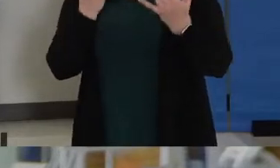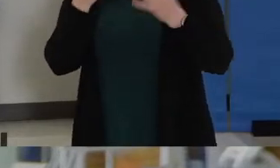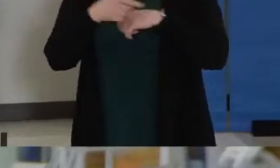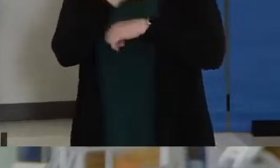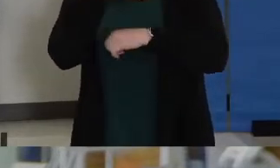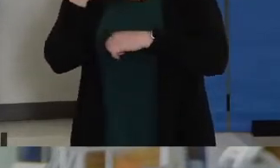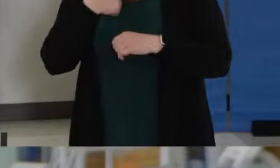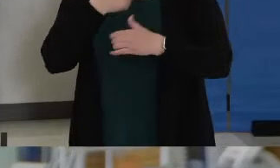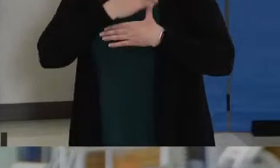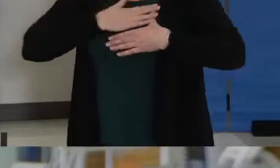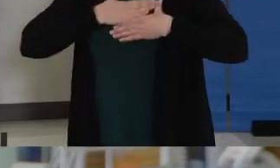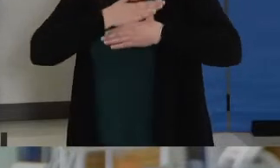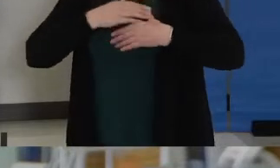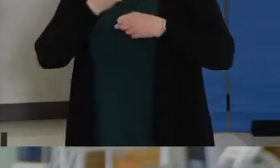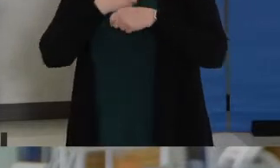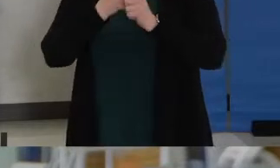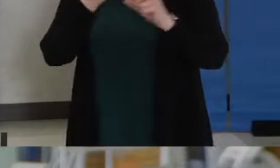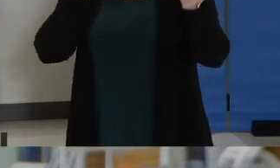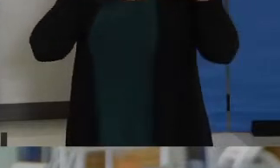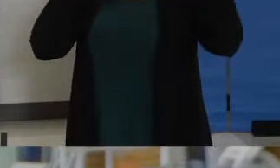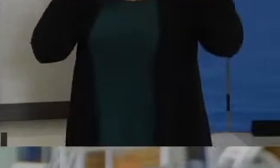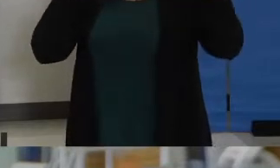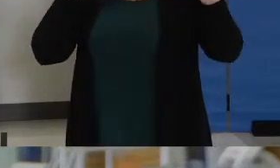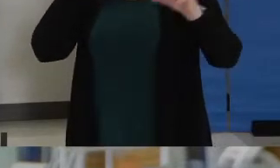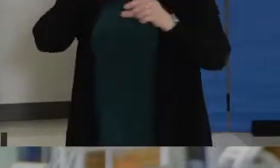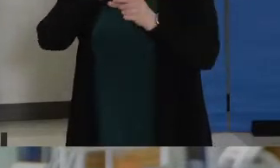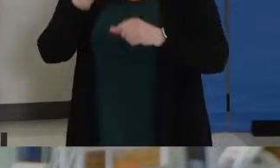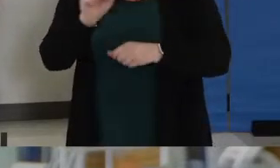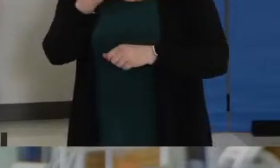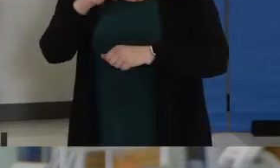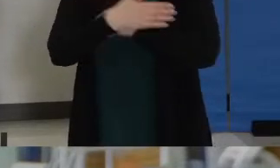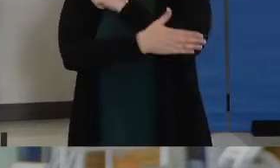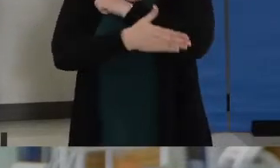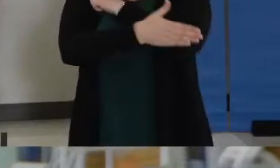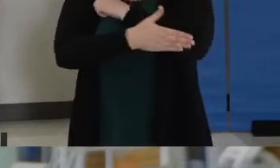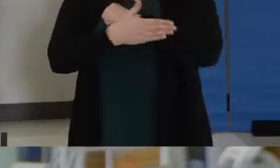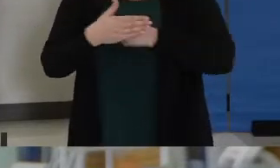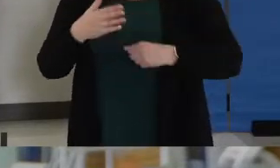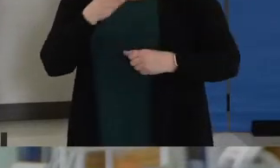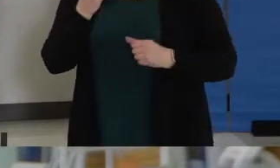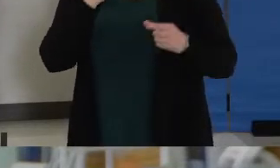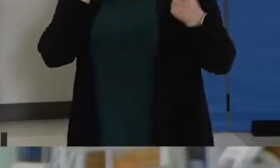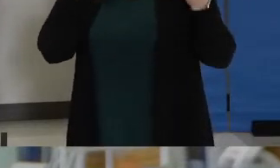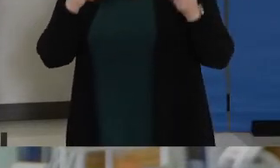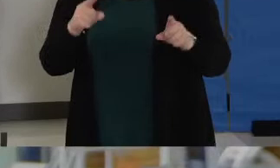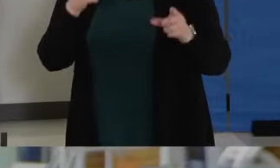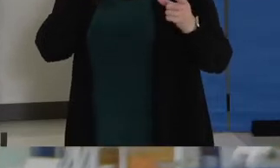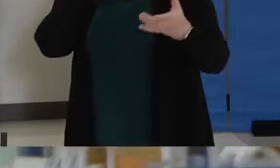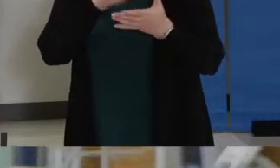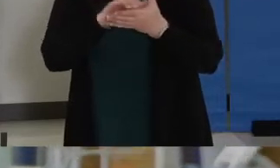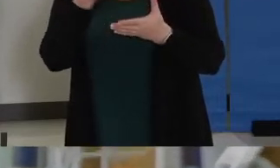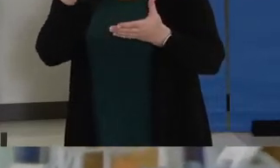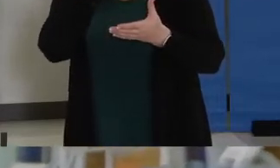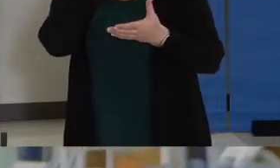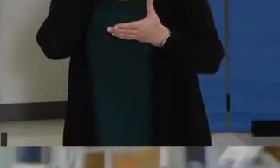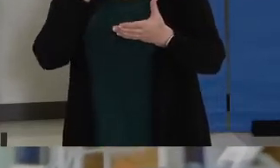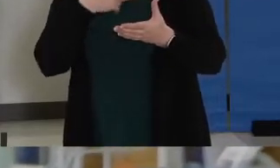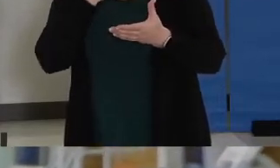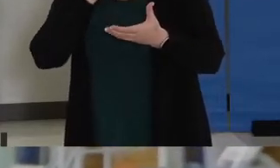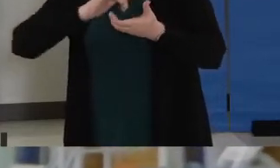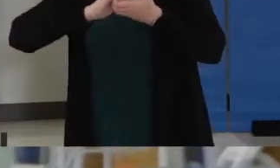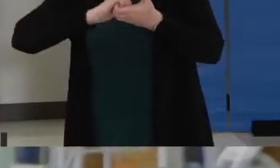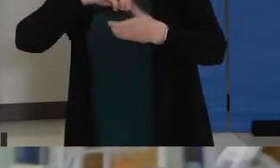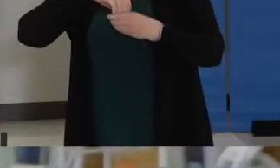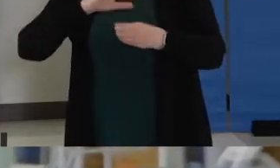appreciate him making this announcement in San Diego County, and I happen to believe that's because he knows he has real partners in our